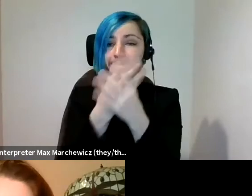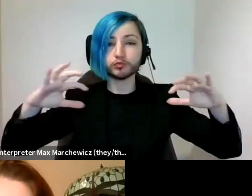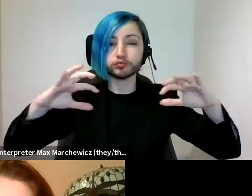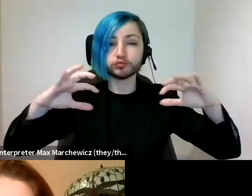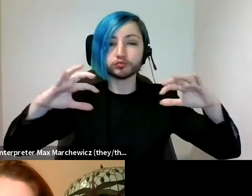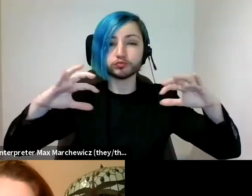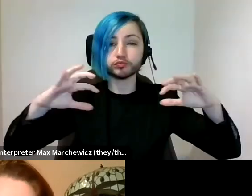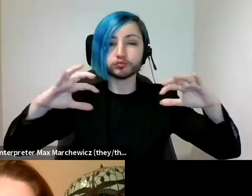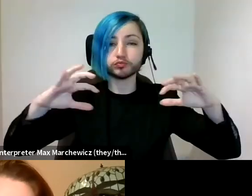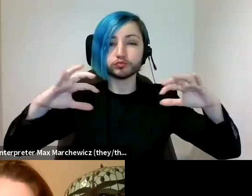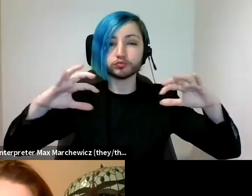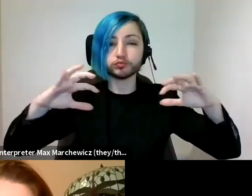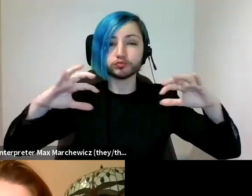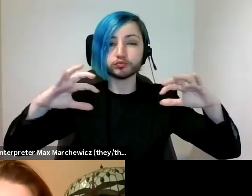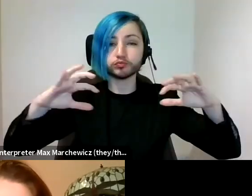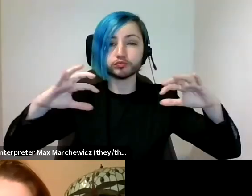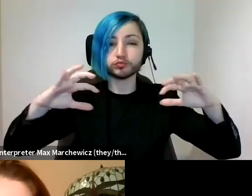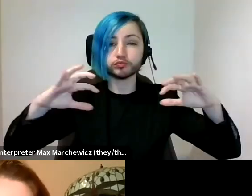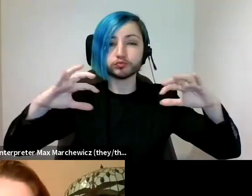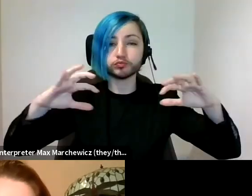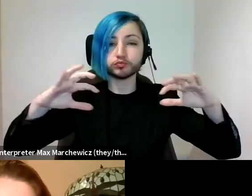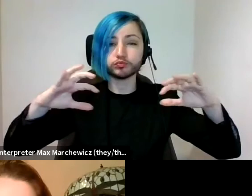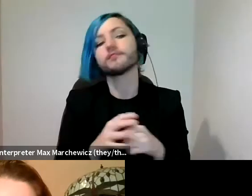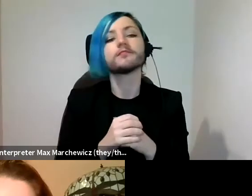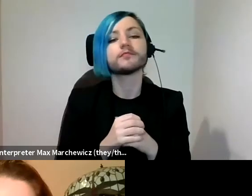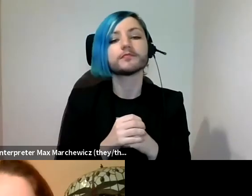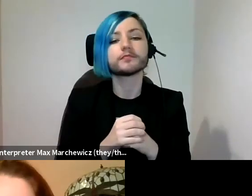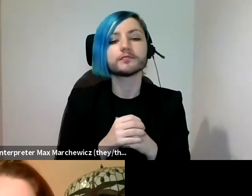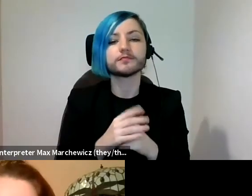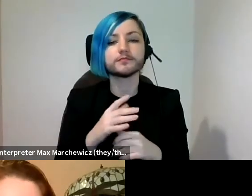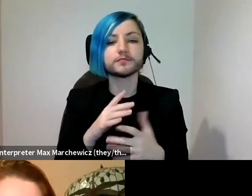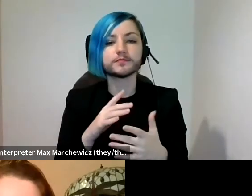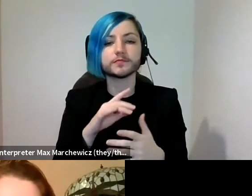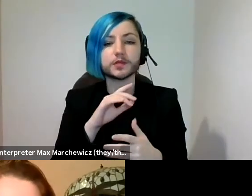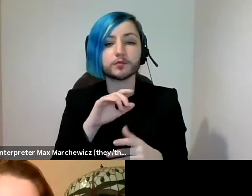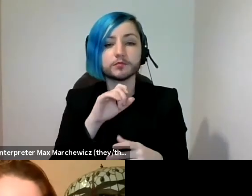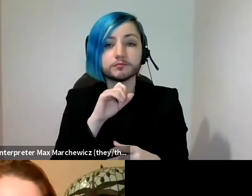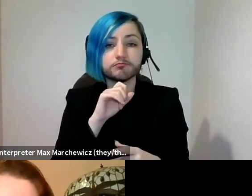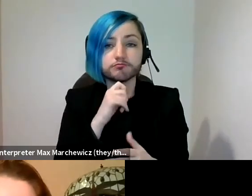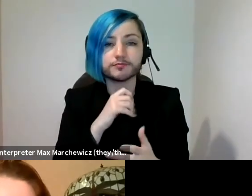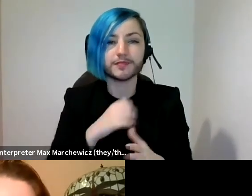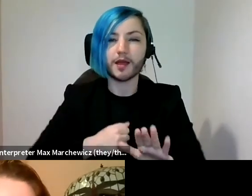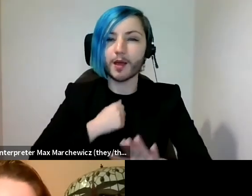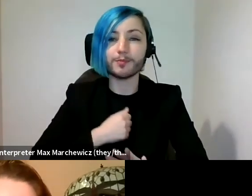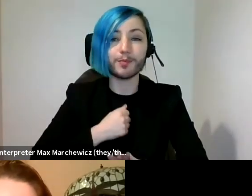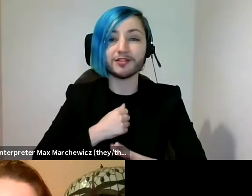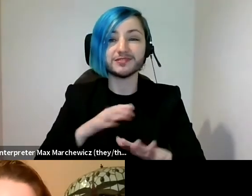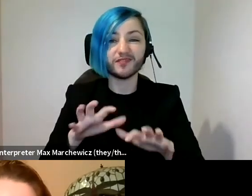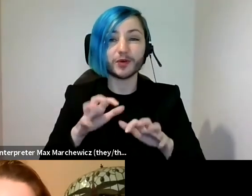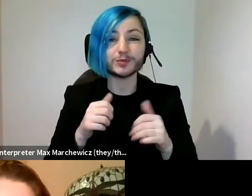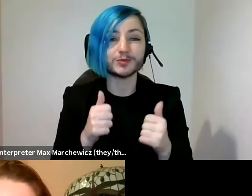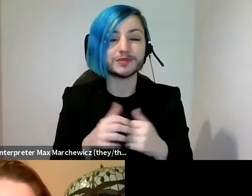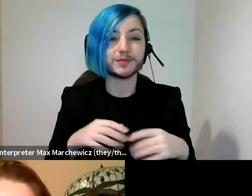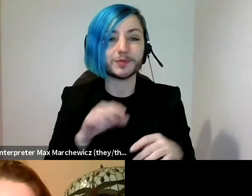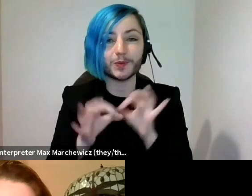waves? Would there be radiation, or yeah, are you able to expand on that? So it's